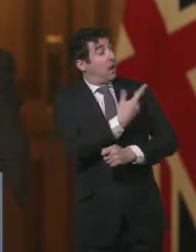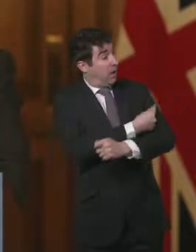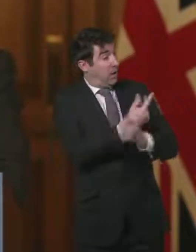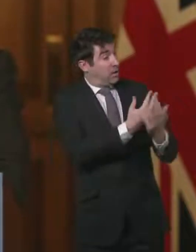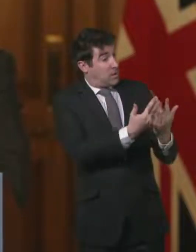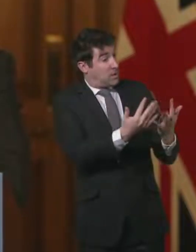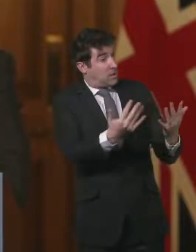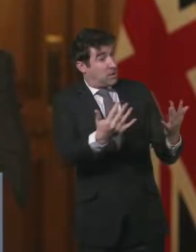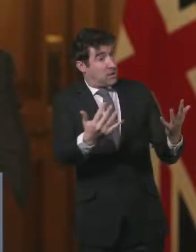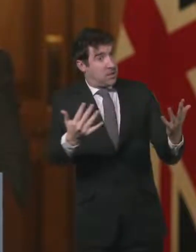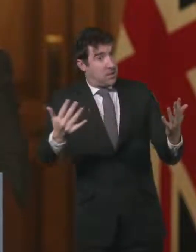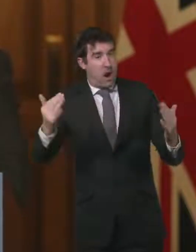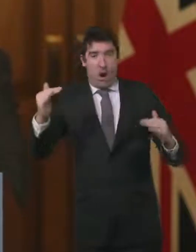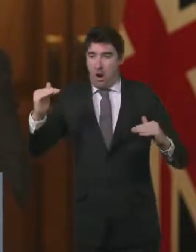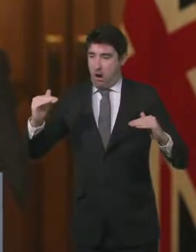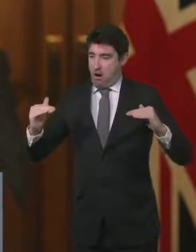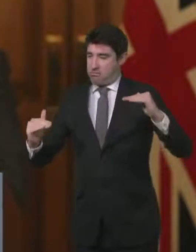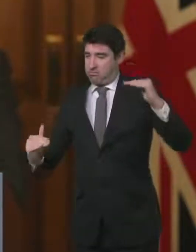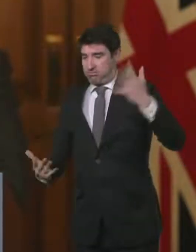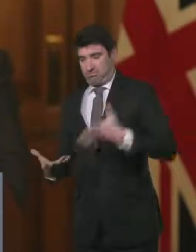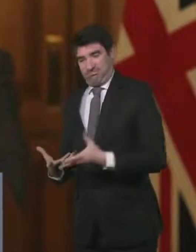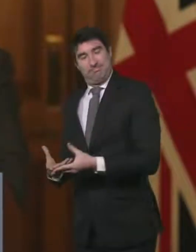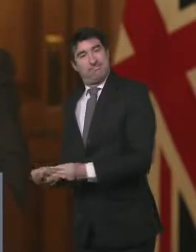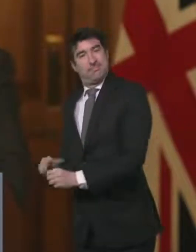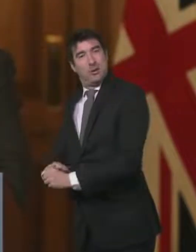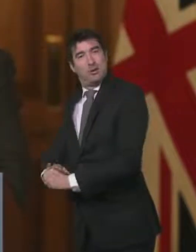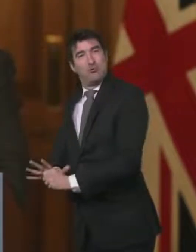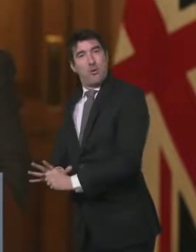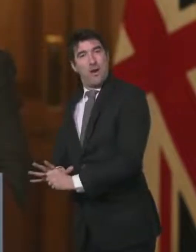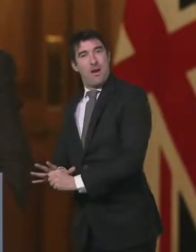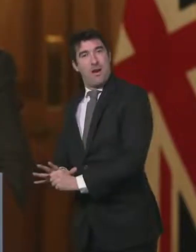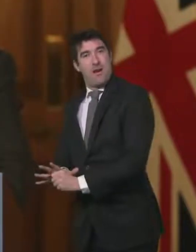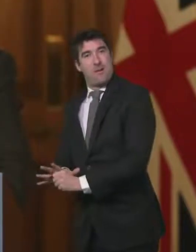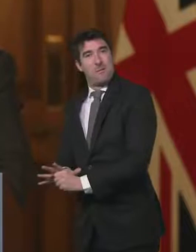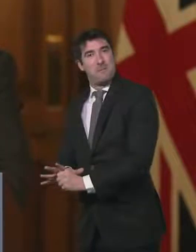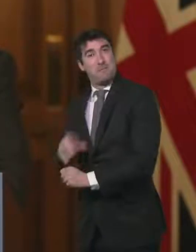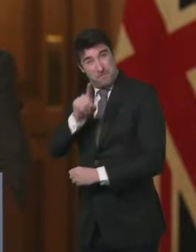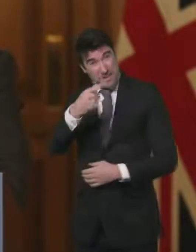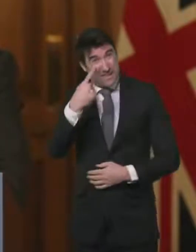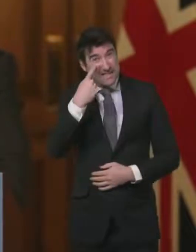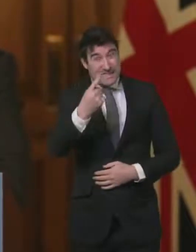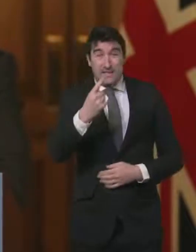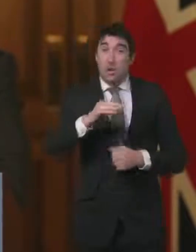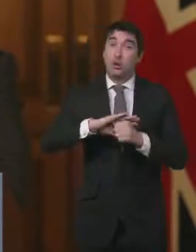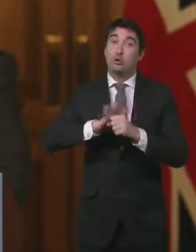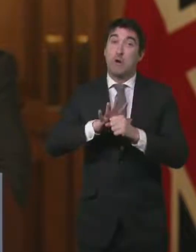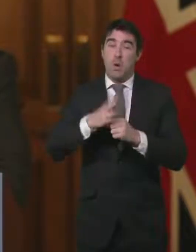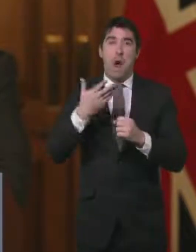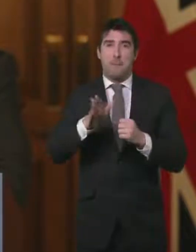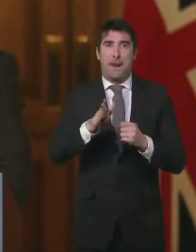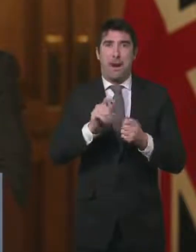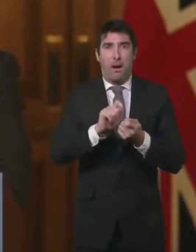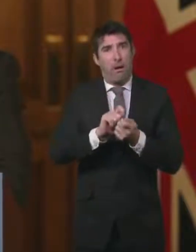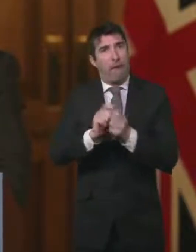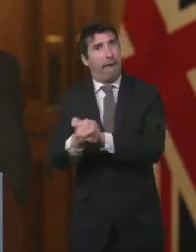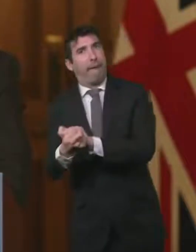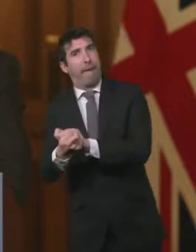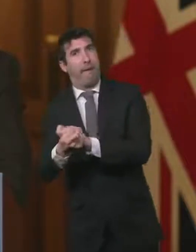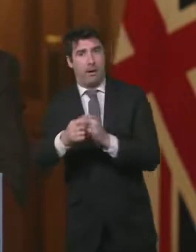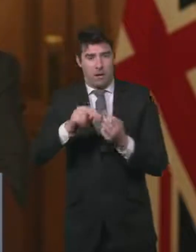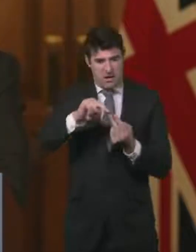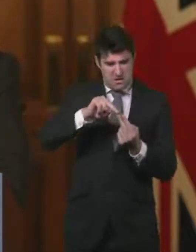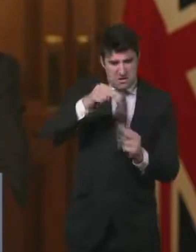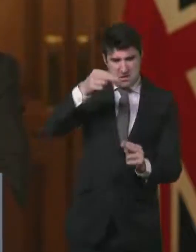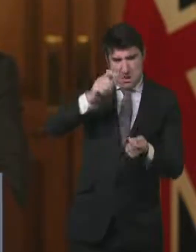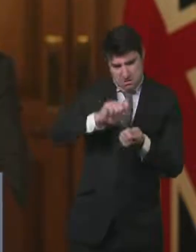And the kind of the sad thing is that you could see how the efforts of the British public were working